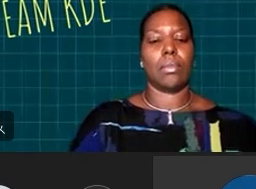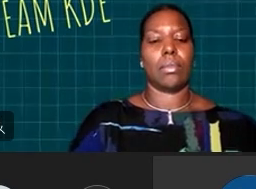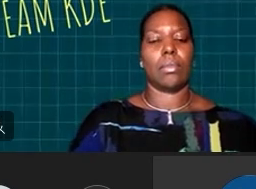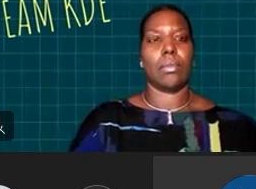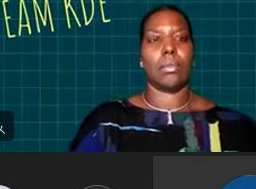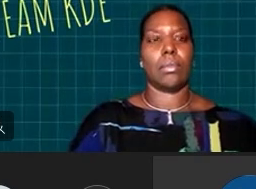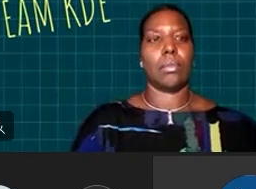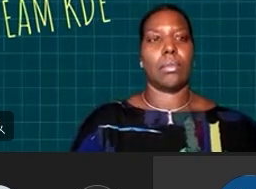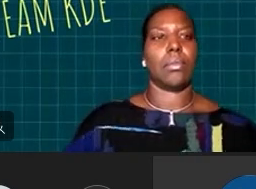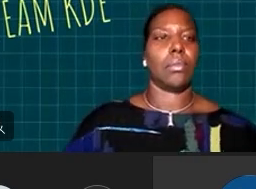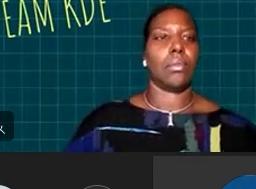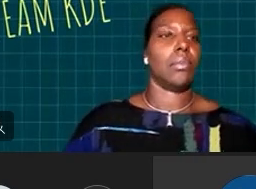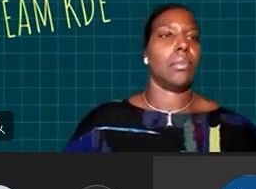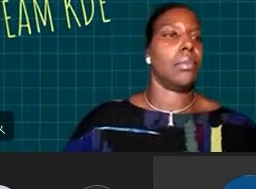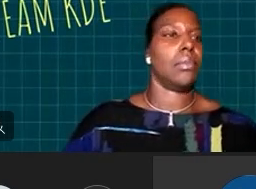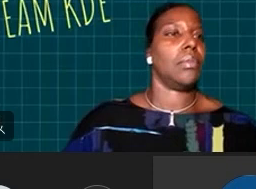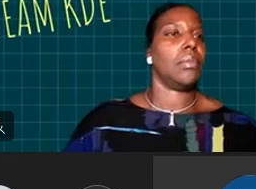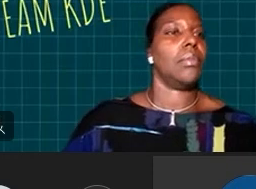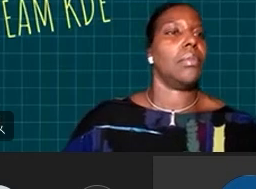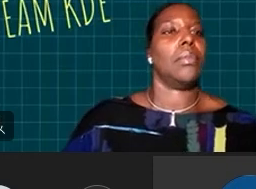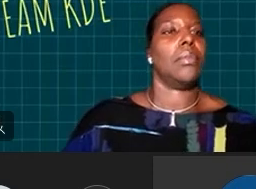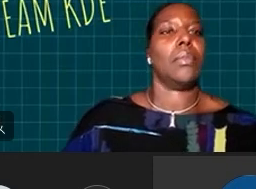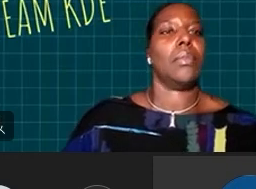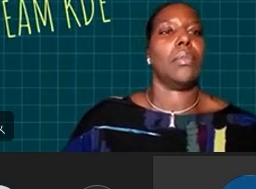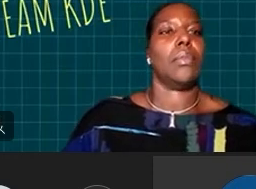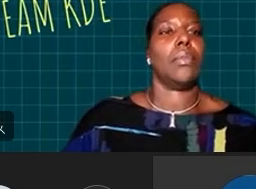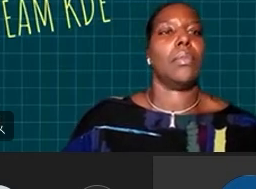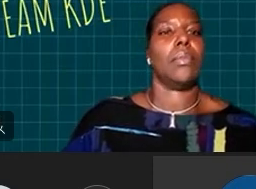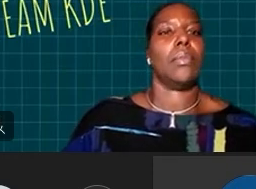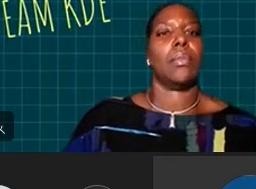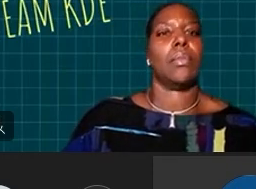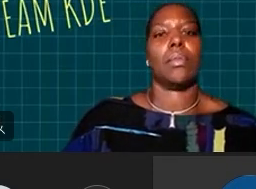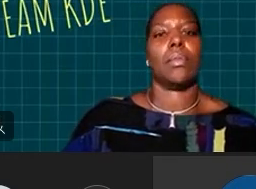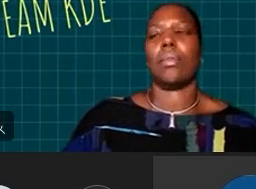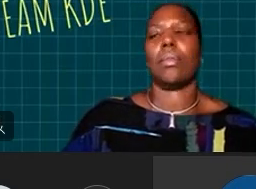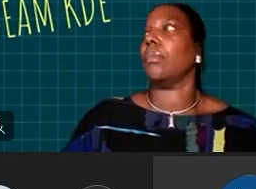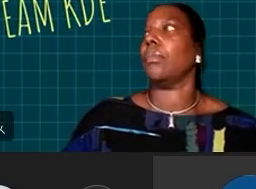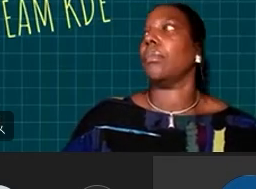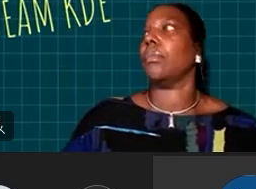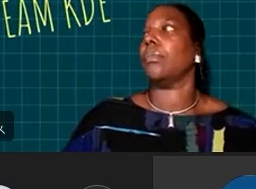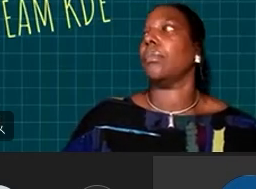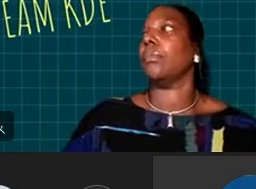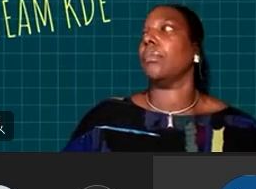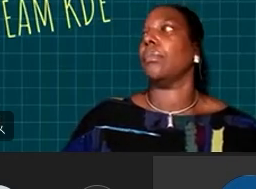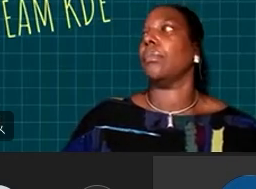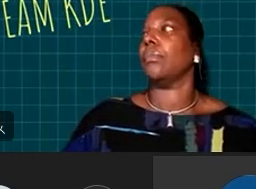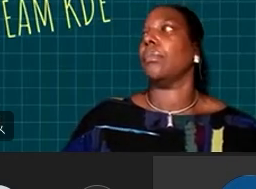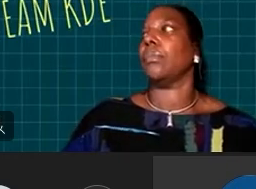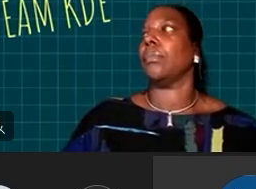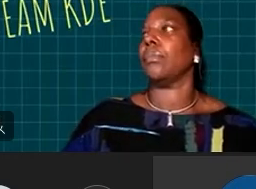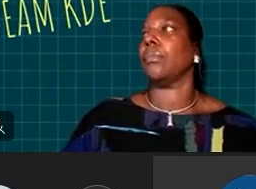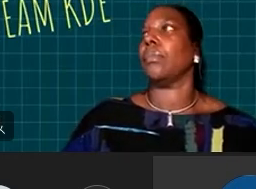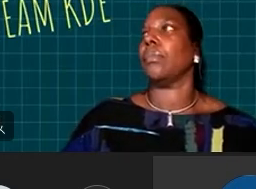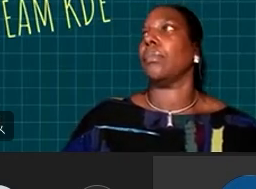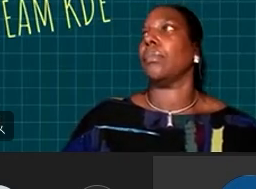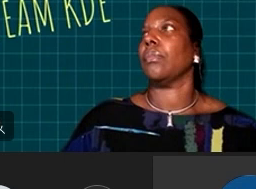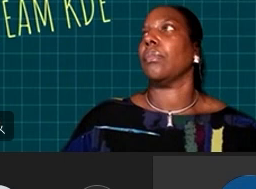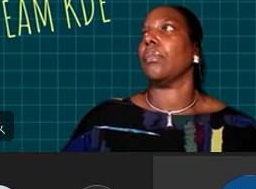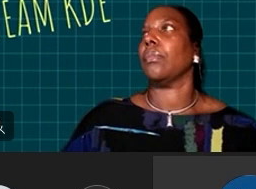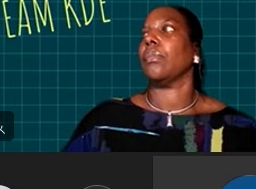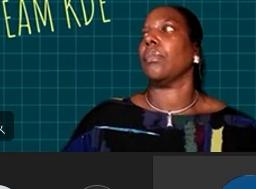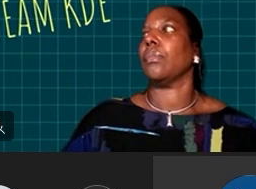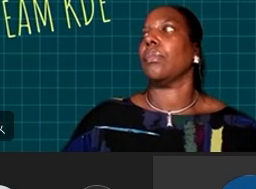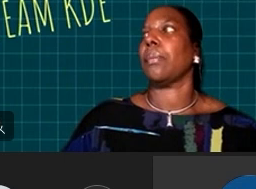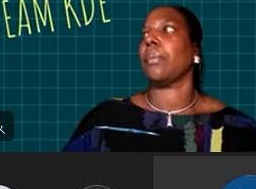You can incur special construction charges up to 6 months prior to the beginning of your funding year. In other